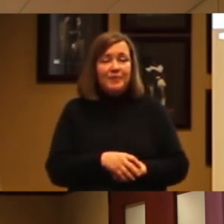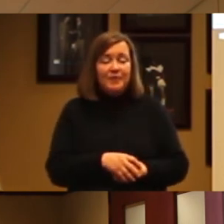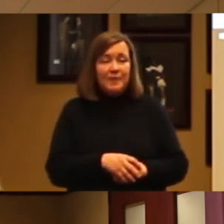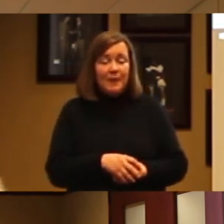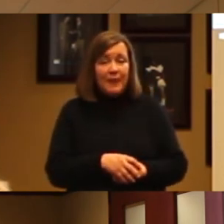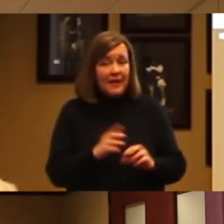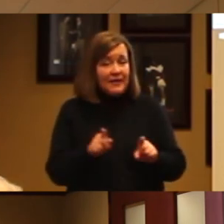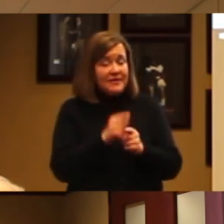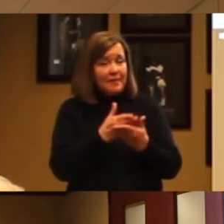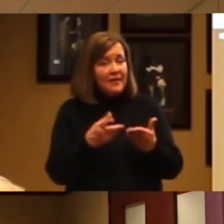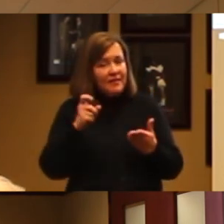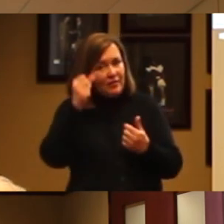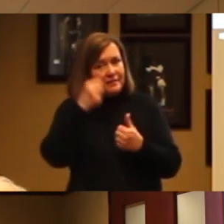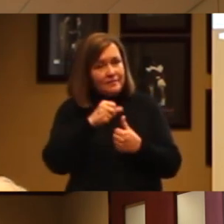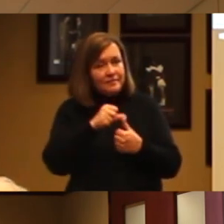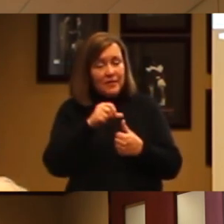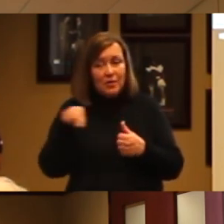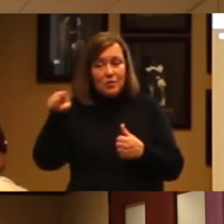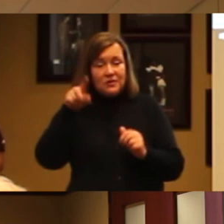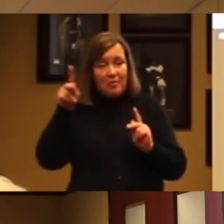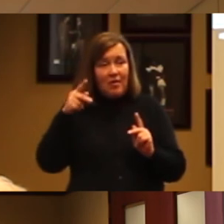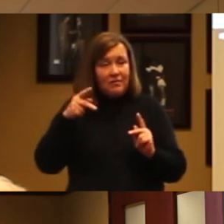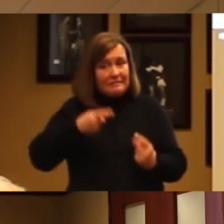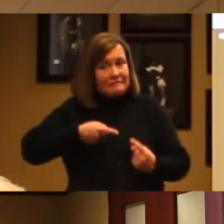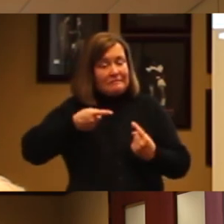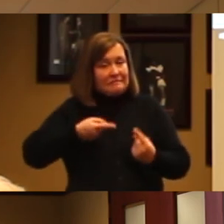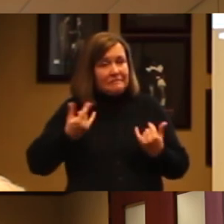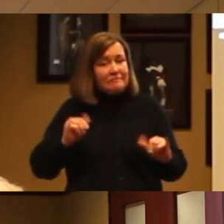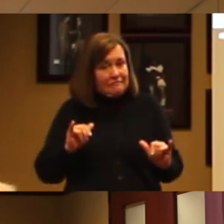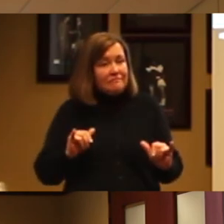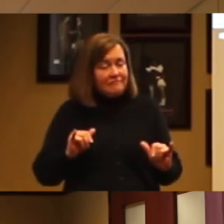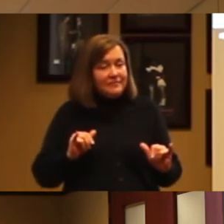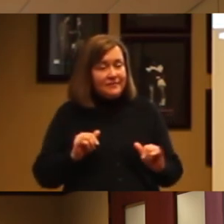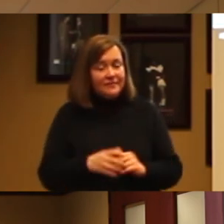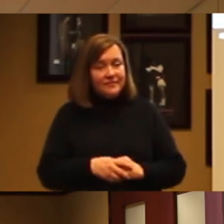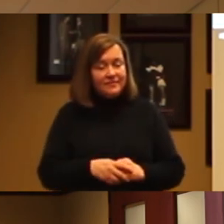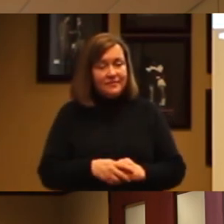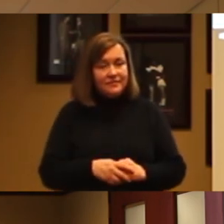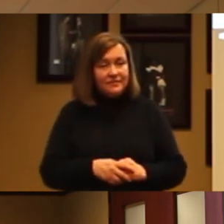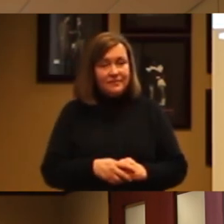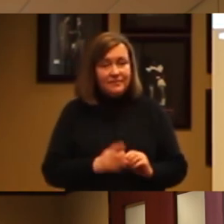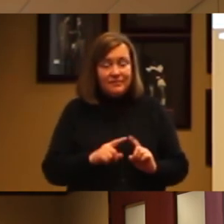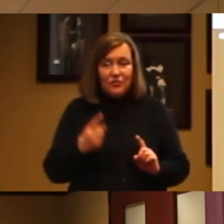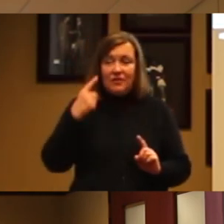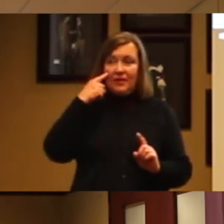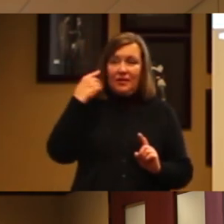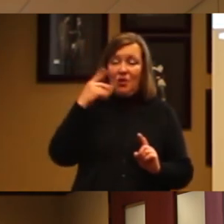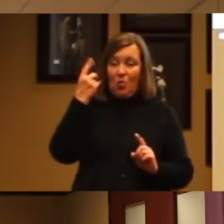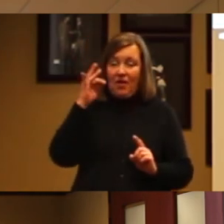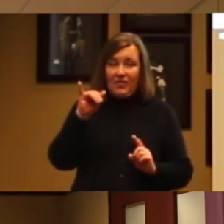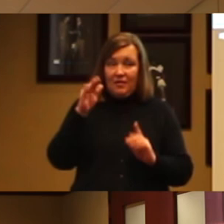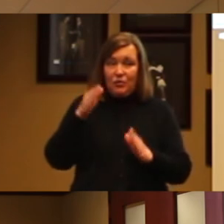thing is to keep in mind these people are having a hard time yet, okay, but when you think, one of the poets I have